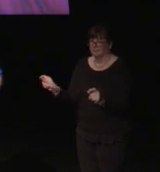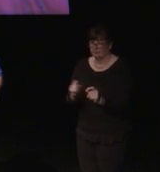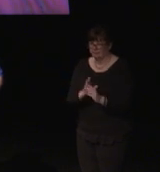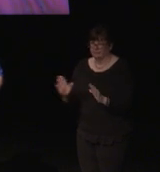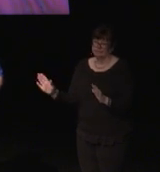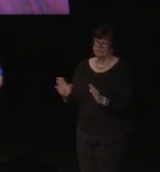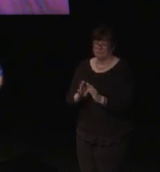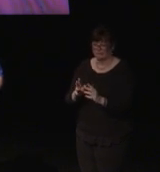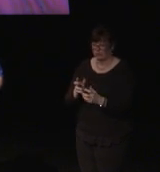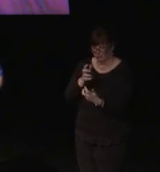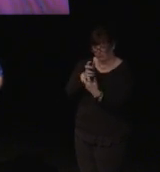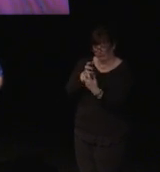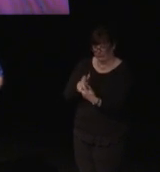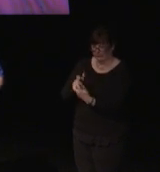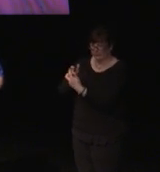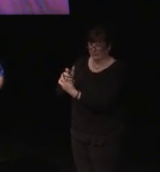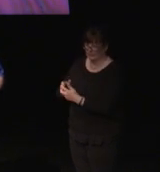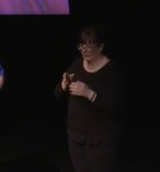that as well.